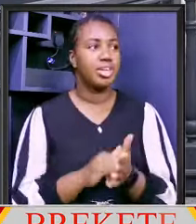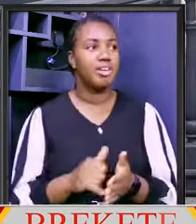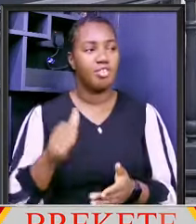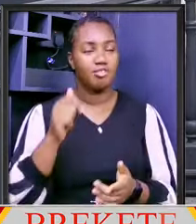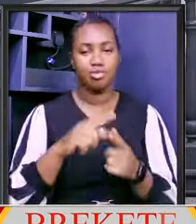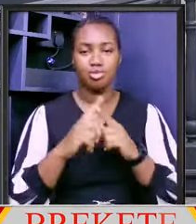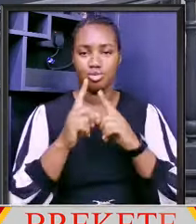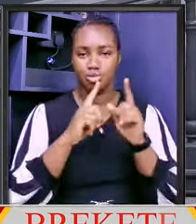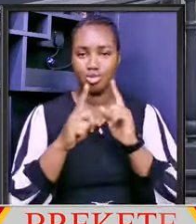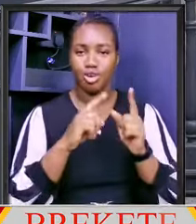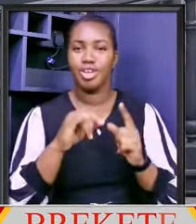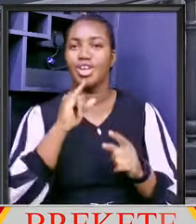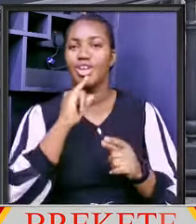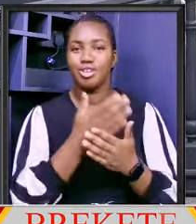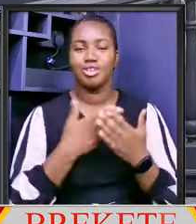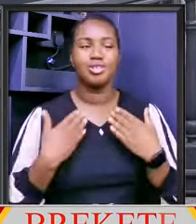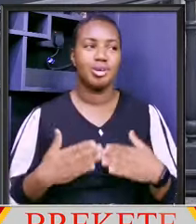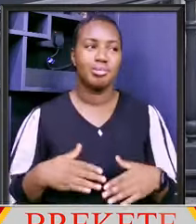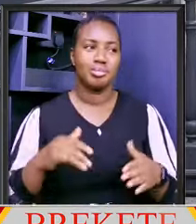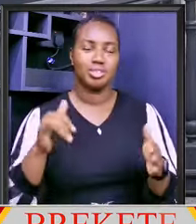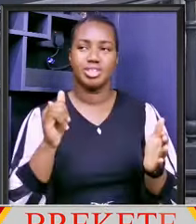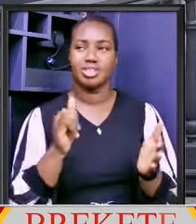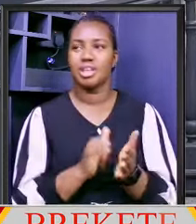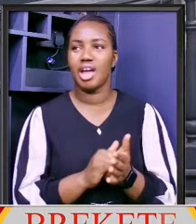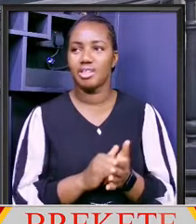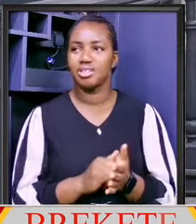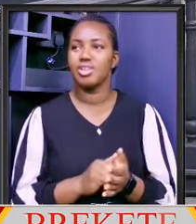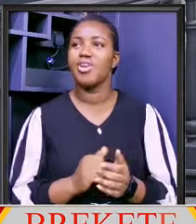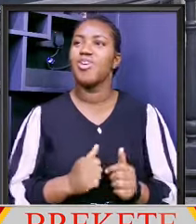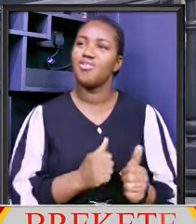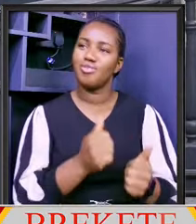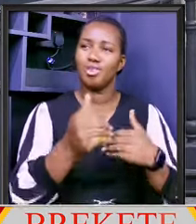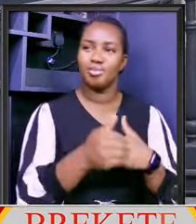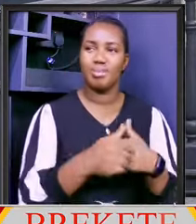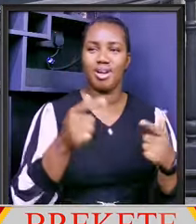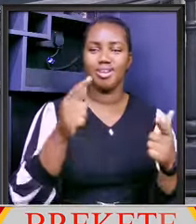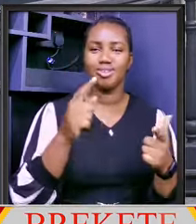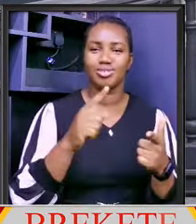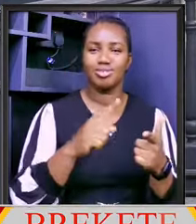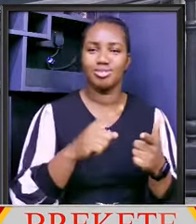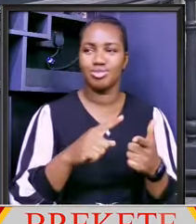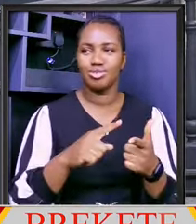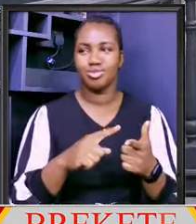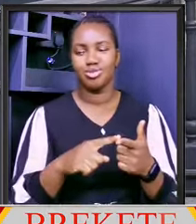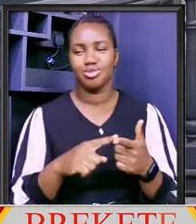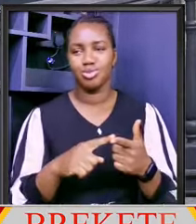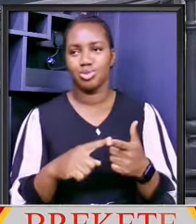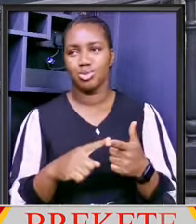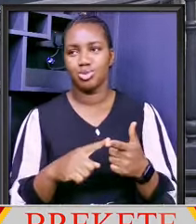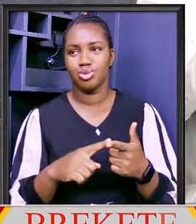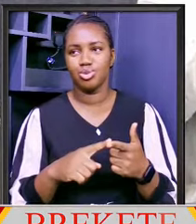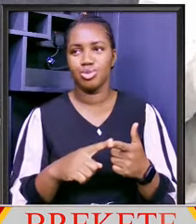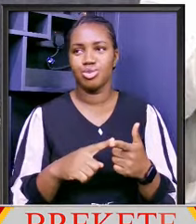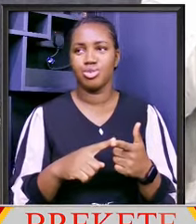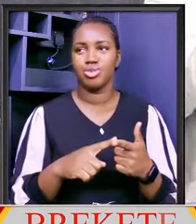here. Now, person we go follow back betray una. Yeah. I think what I am going to add to their